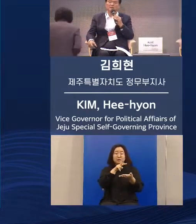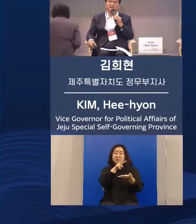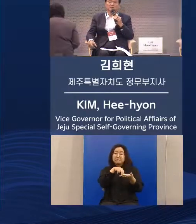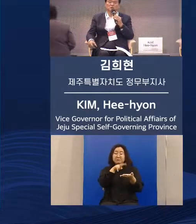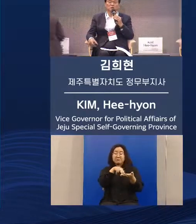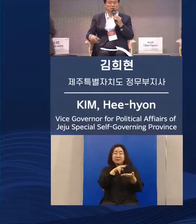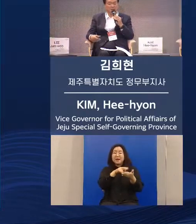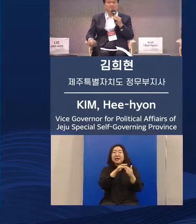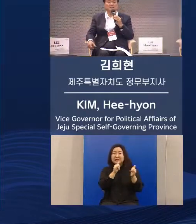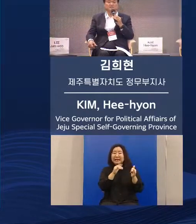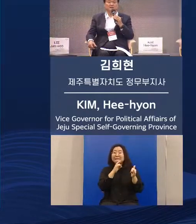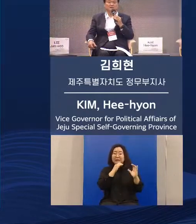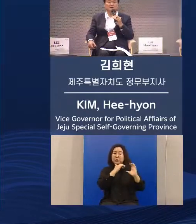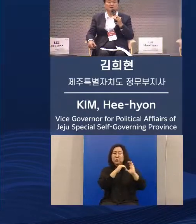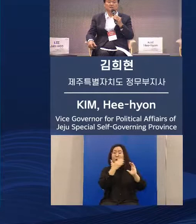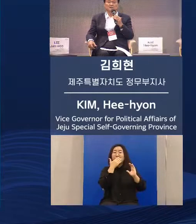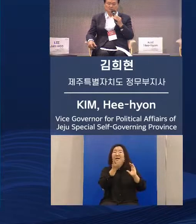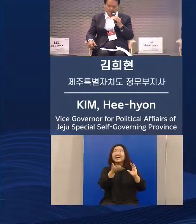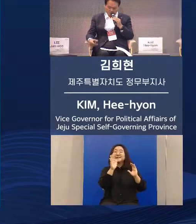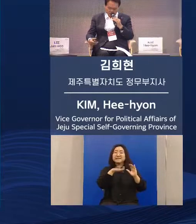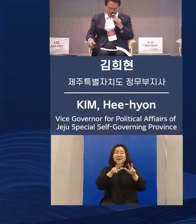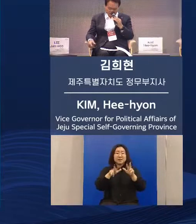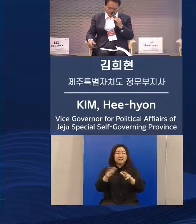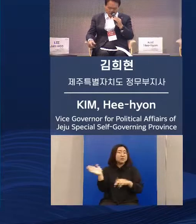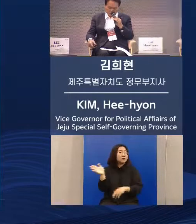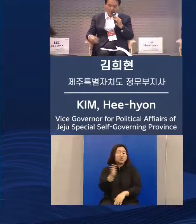to listen to